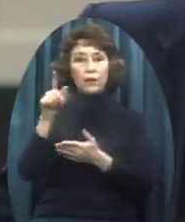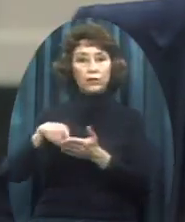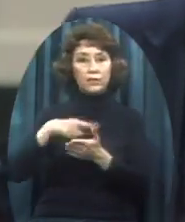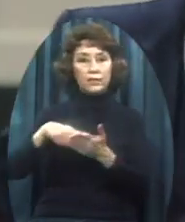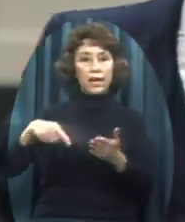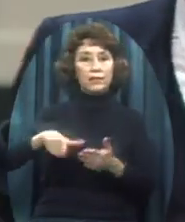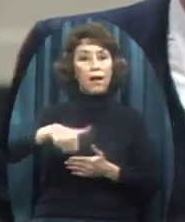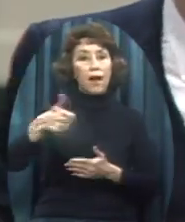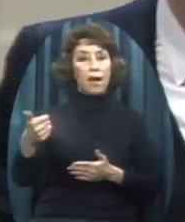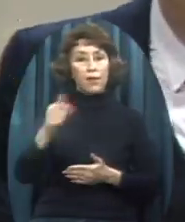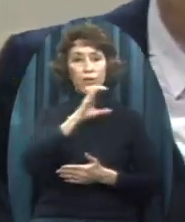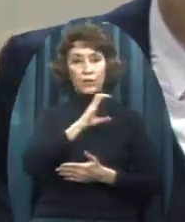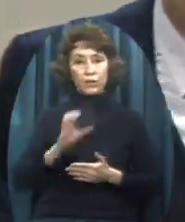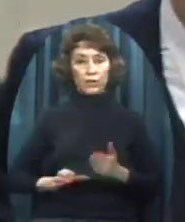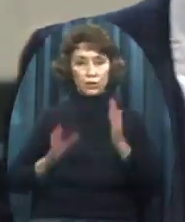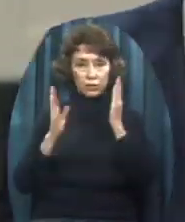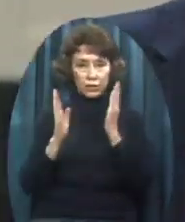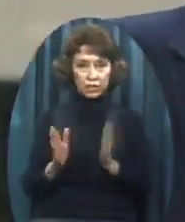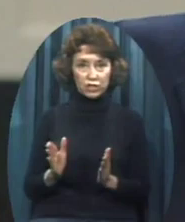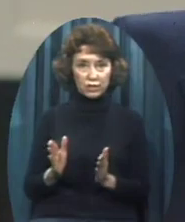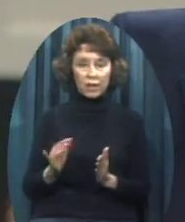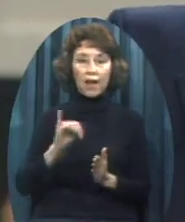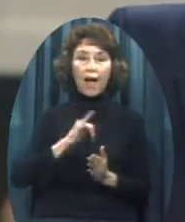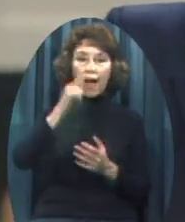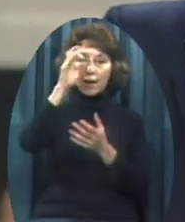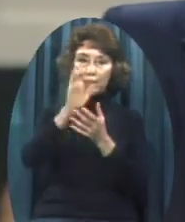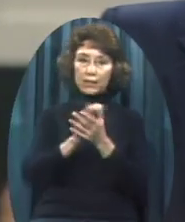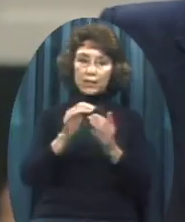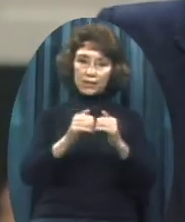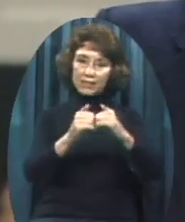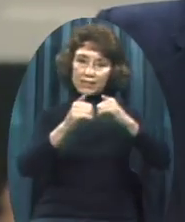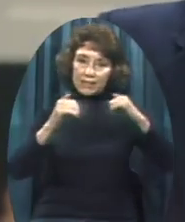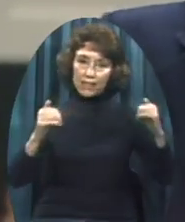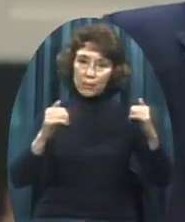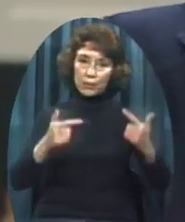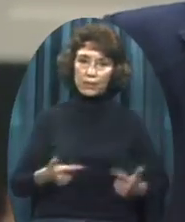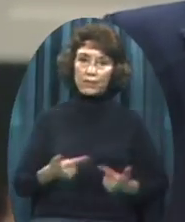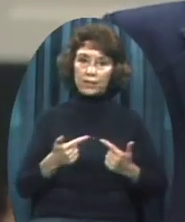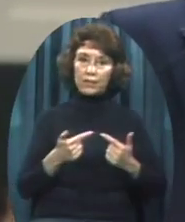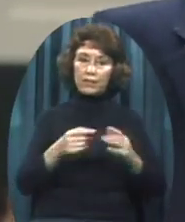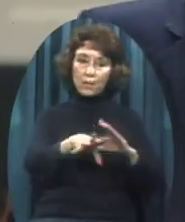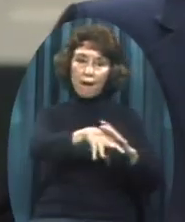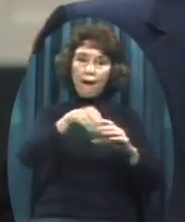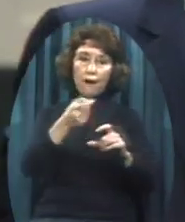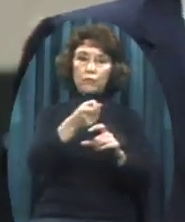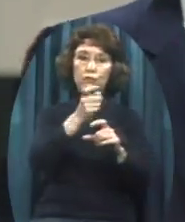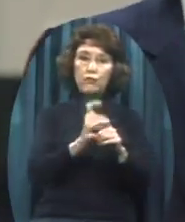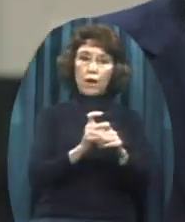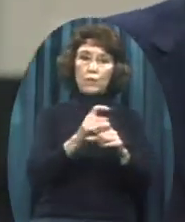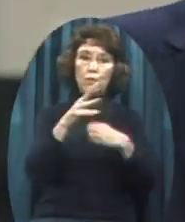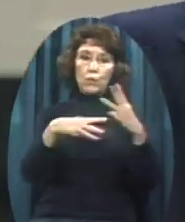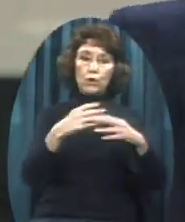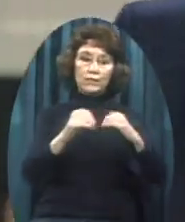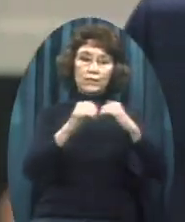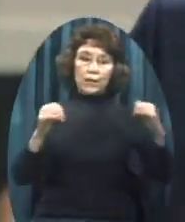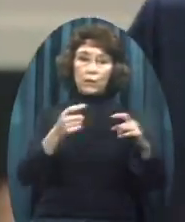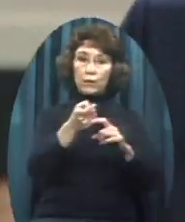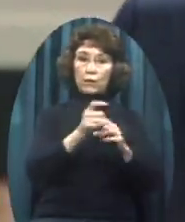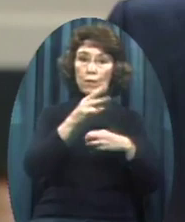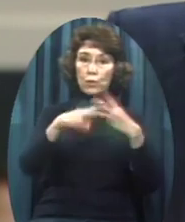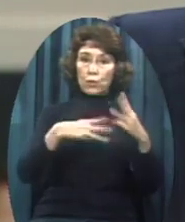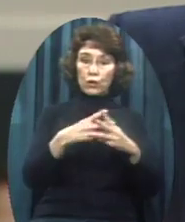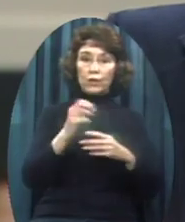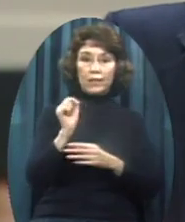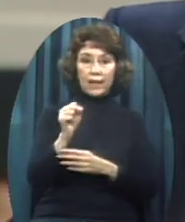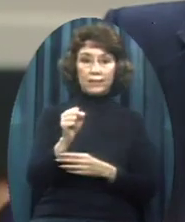system. I believe in separatism, and I believe we should come out from the world and be separate. But at the same time, there's no question in my heart